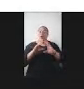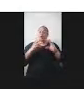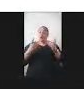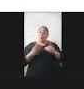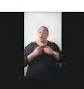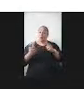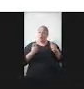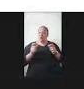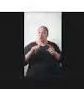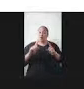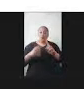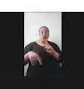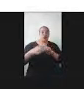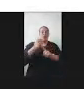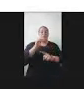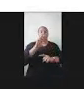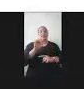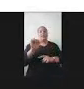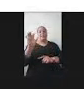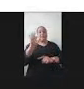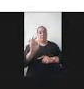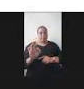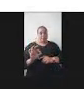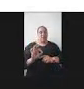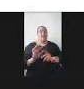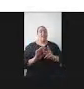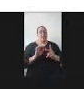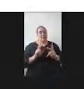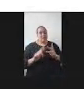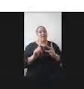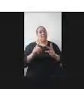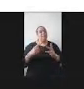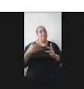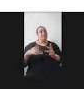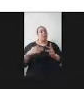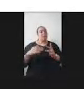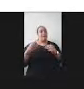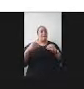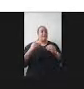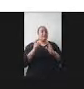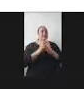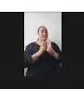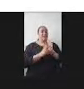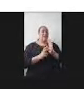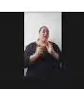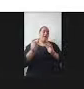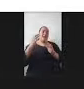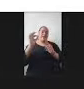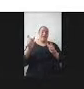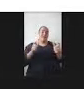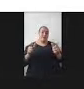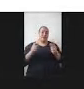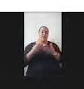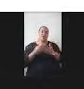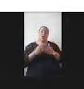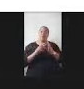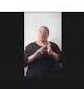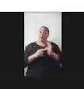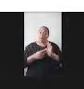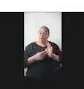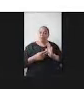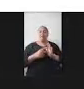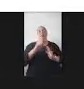achieve 96%. And then again, with the exception of business regulation and governance and economic planning, which is the only